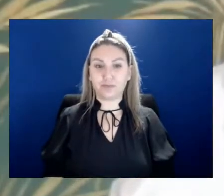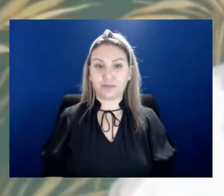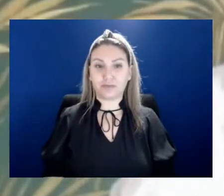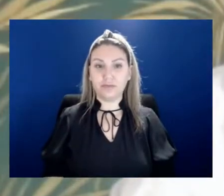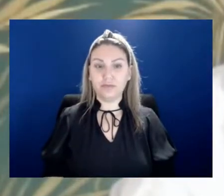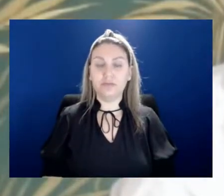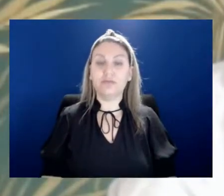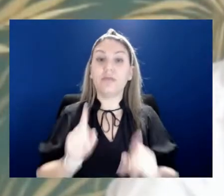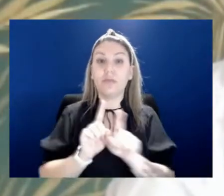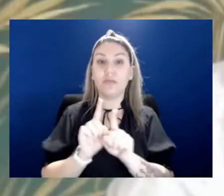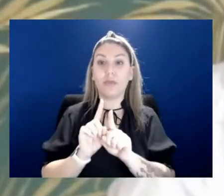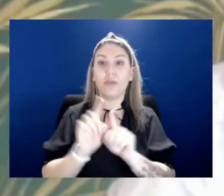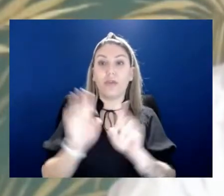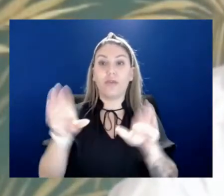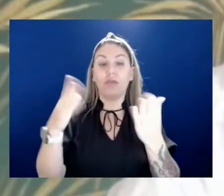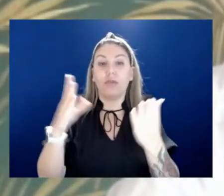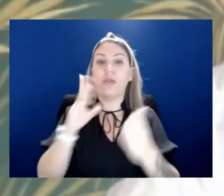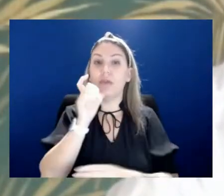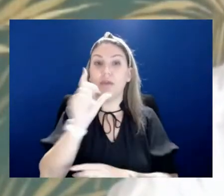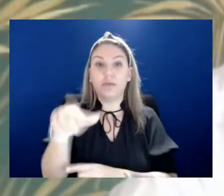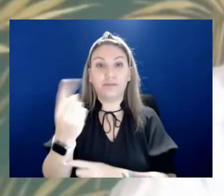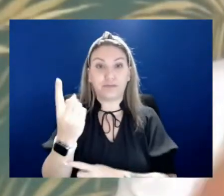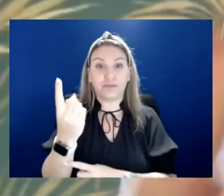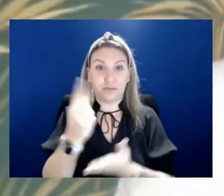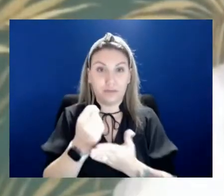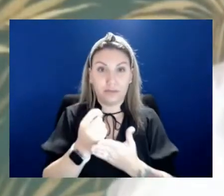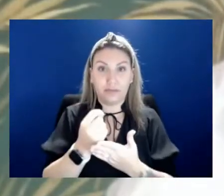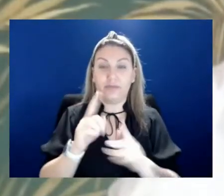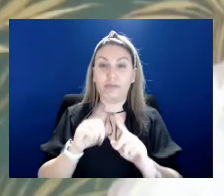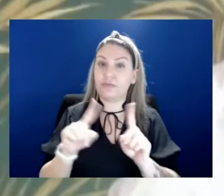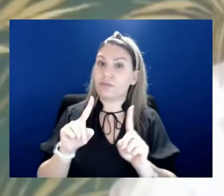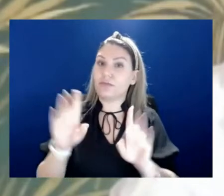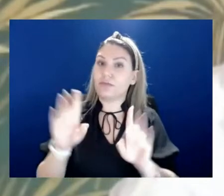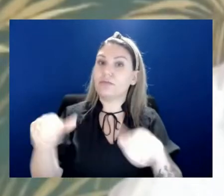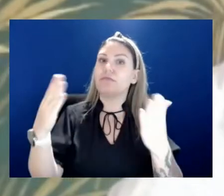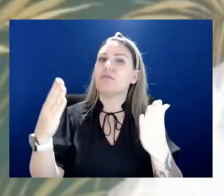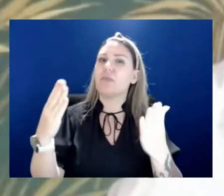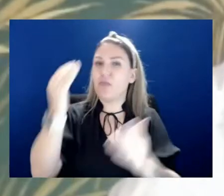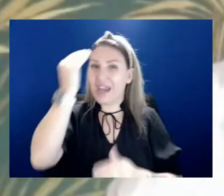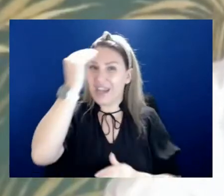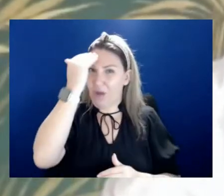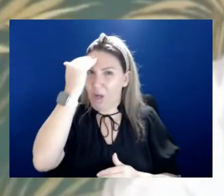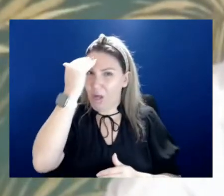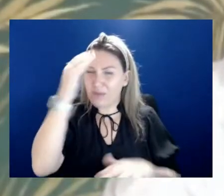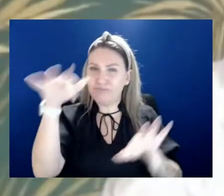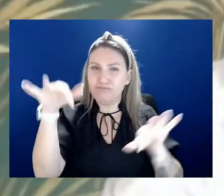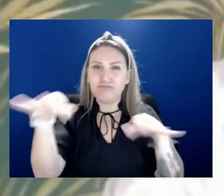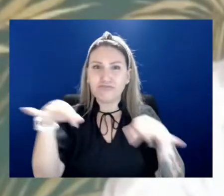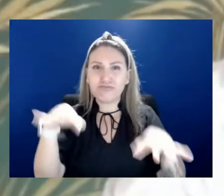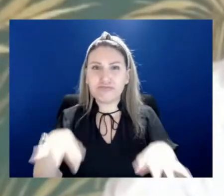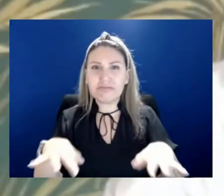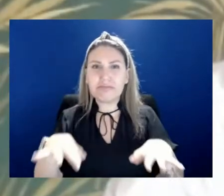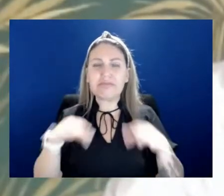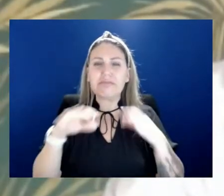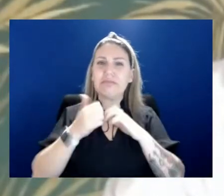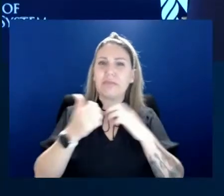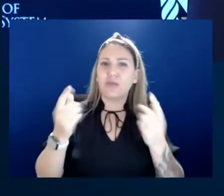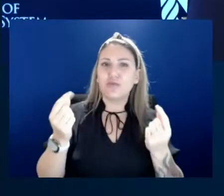only equipment, help provide for us some knowledges how doing in these